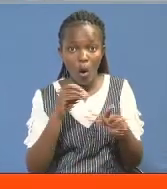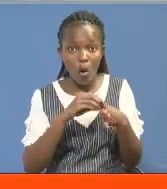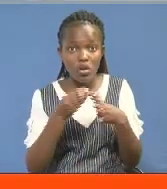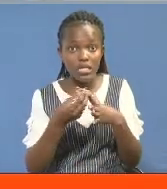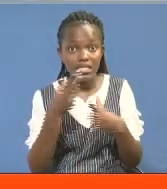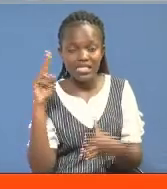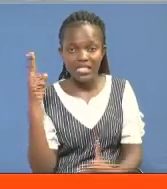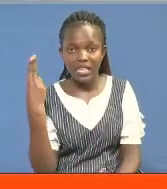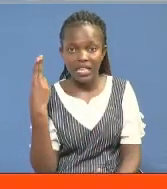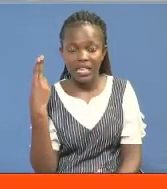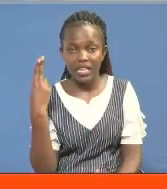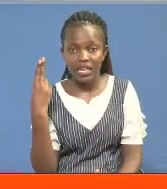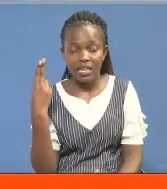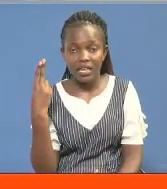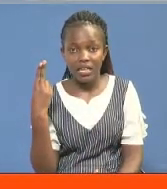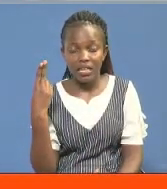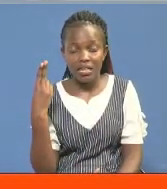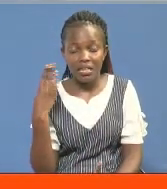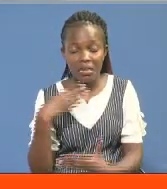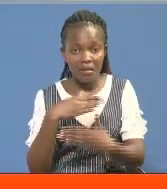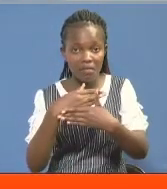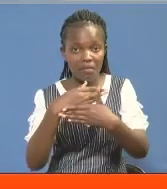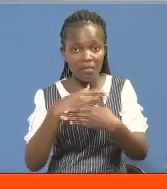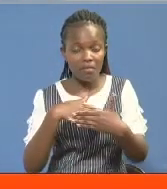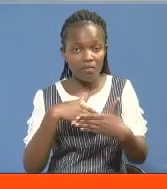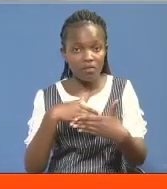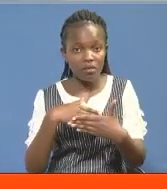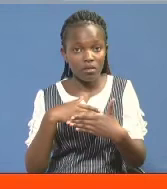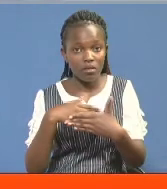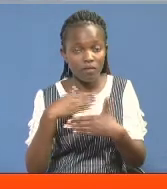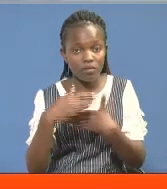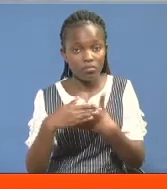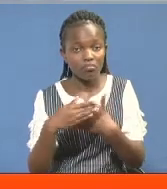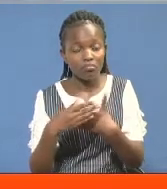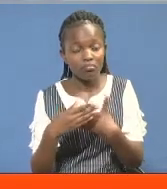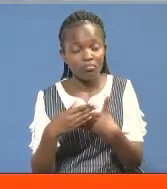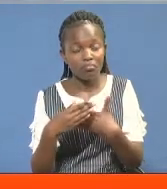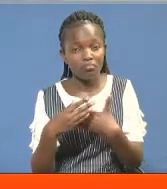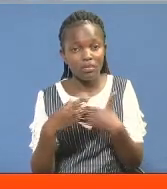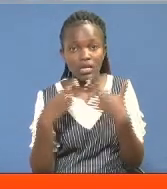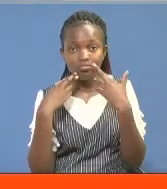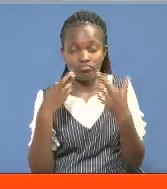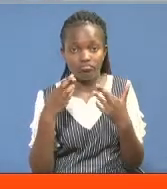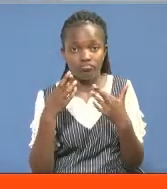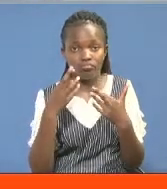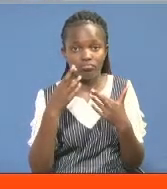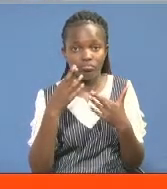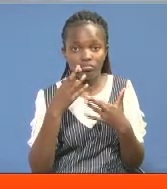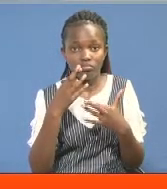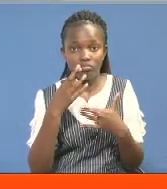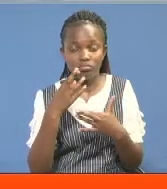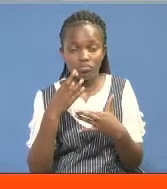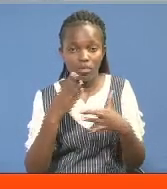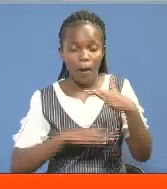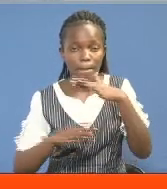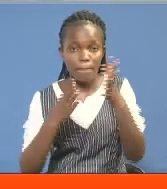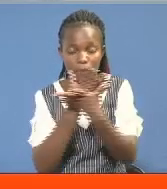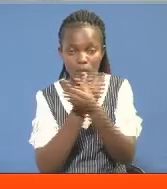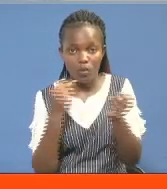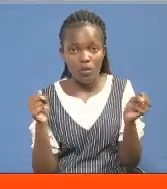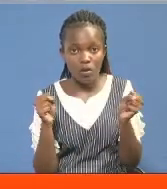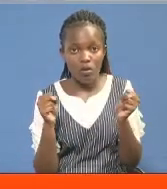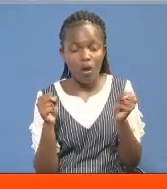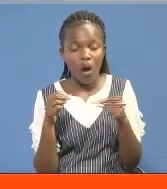was unveiled after remarks by the deputy president and his team. We do not know whether it's a different